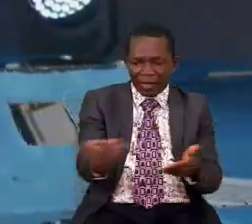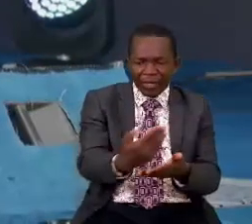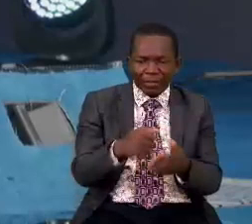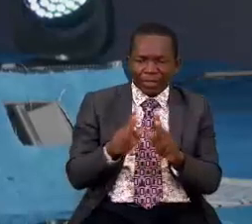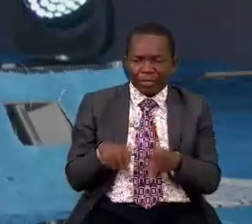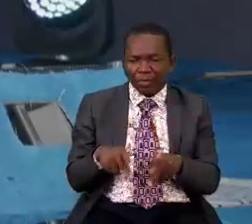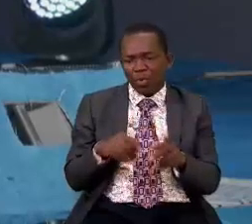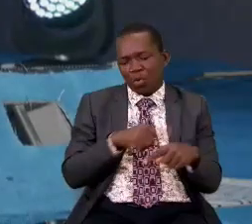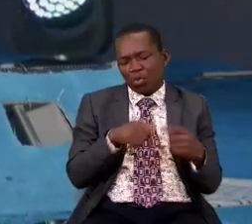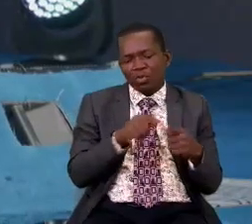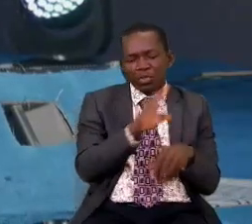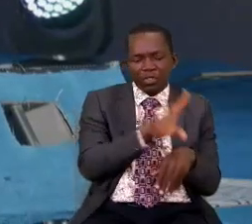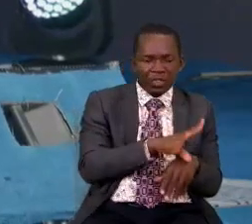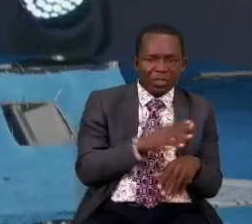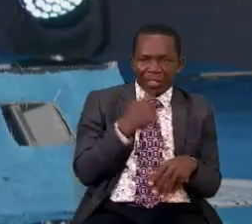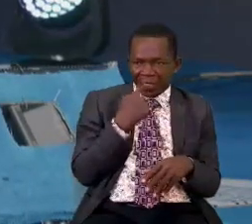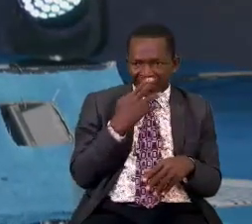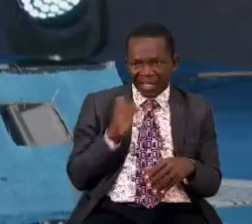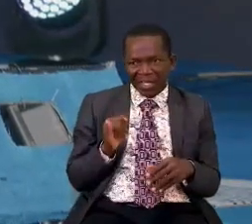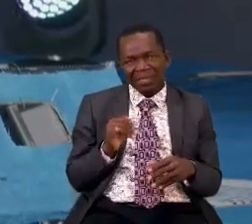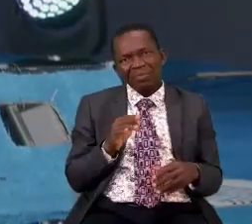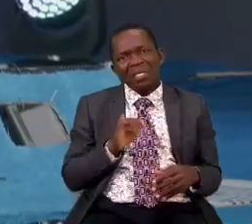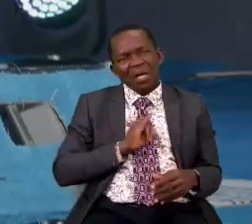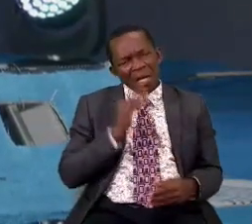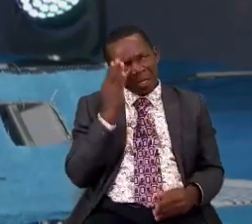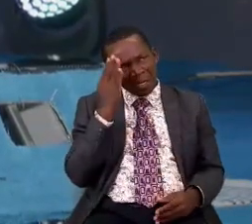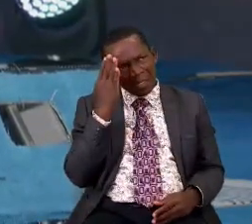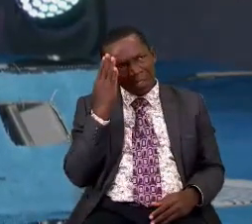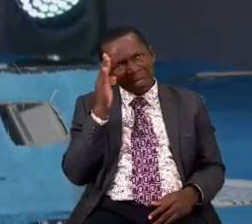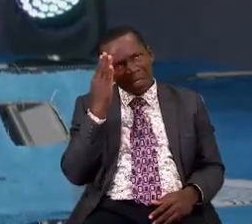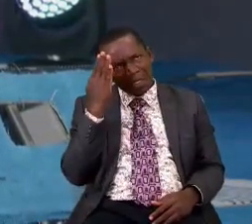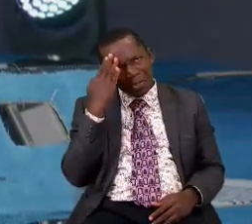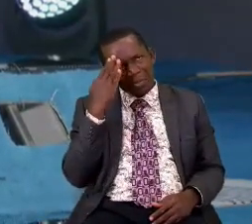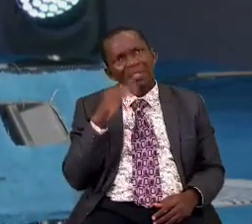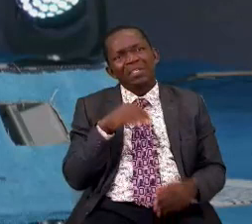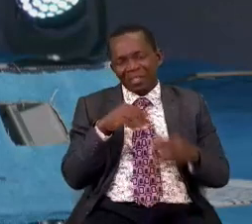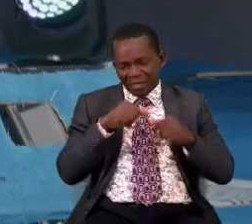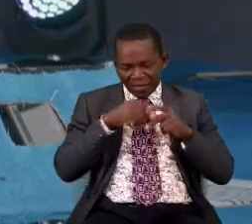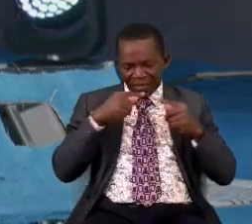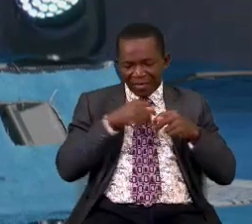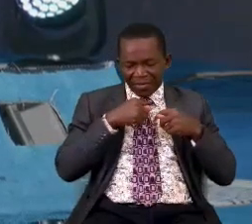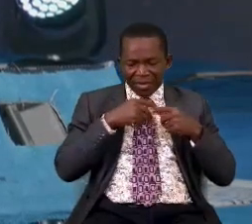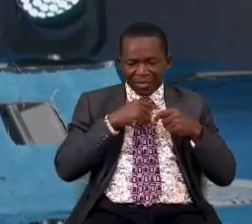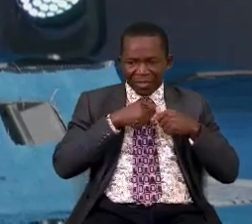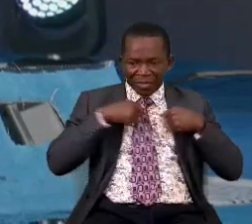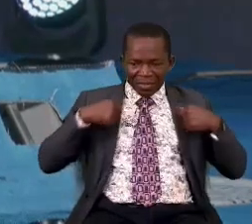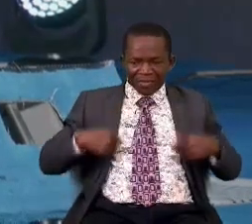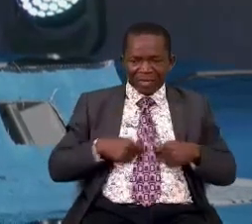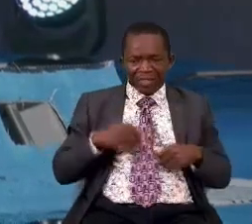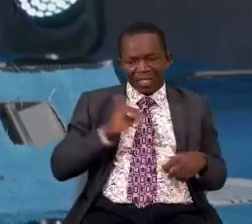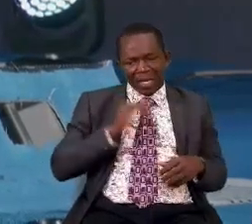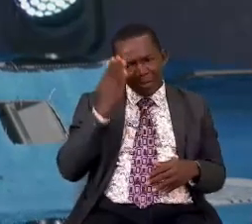Sanhedrin I know everybody if I become a leader of this Apostolic team